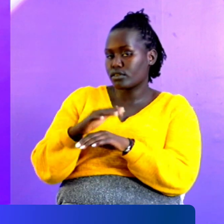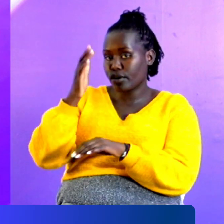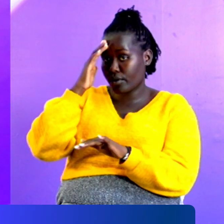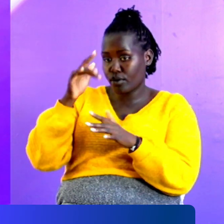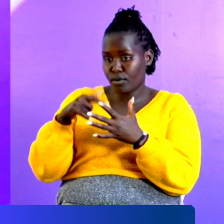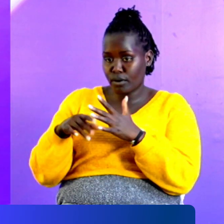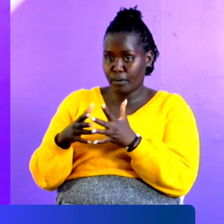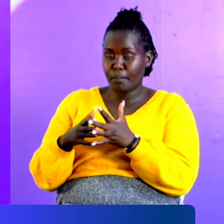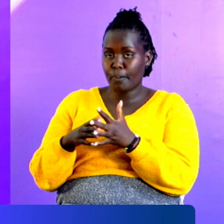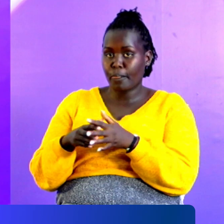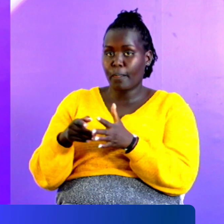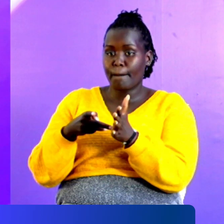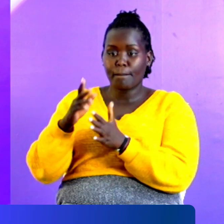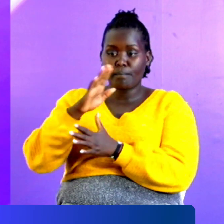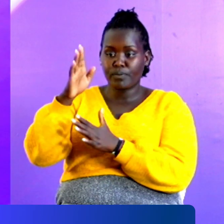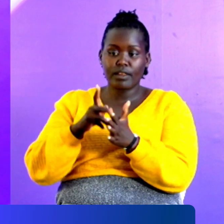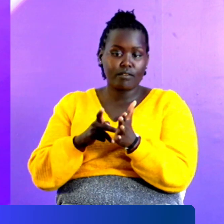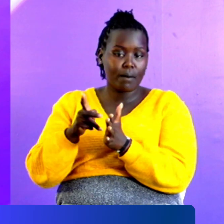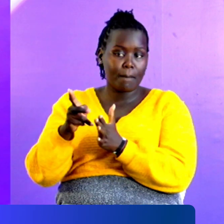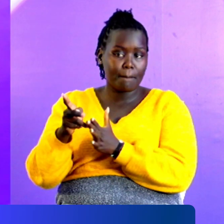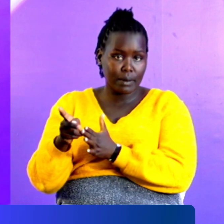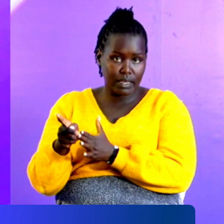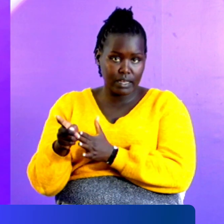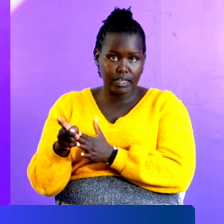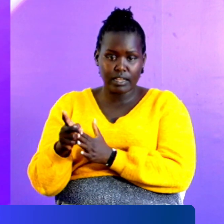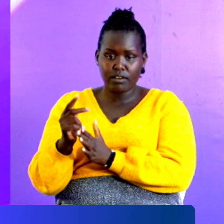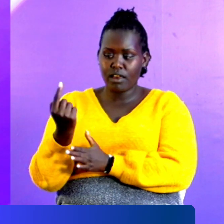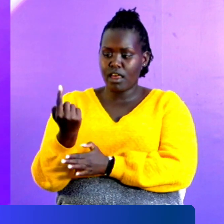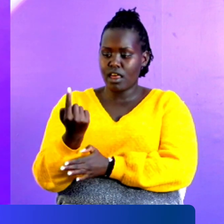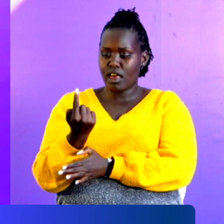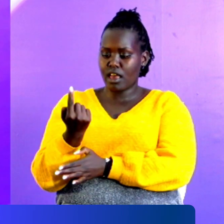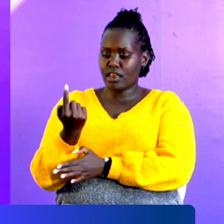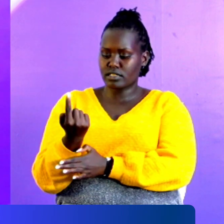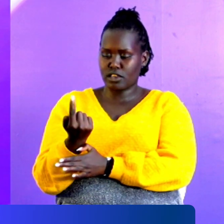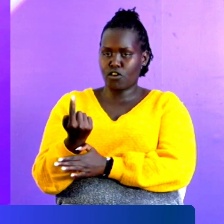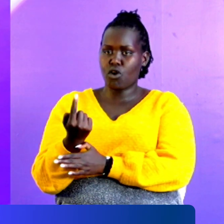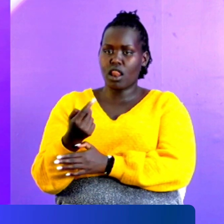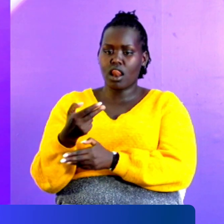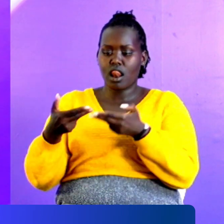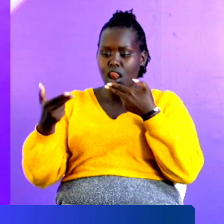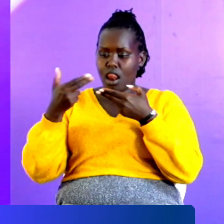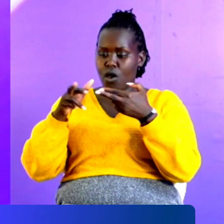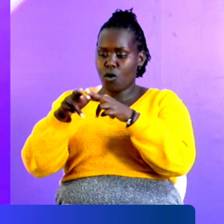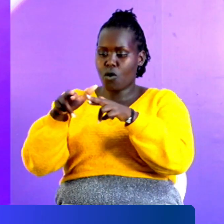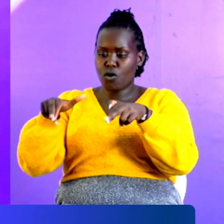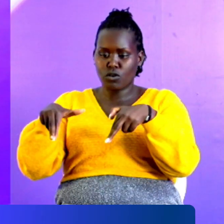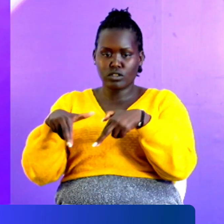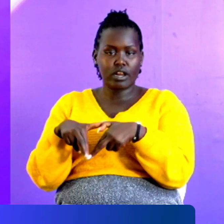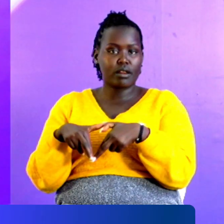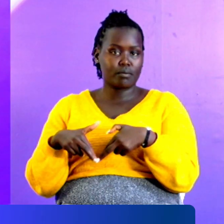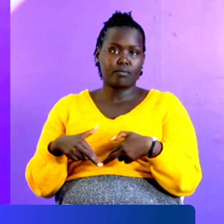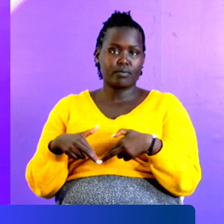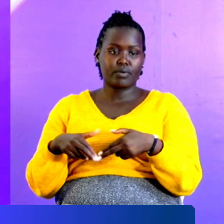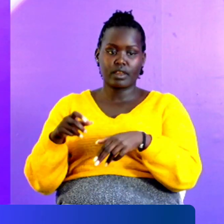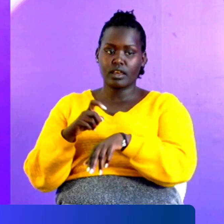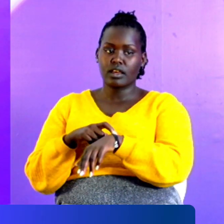Morara Kebaso never paid for me even a single room, hotel room, Yeah. or boat When you were on food your expeditions. when